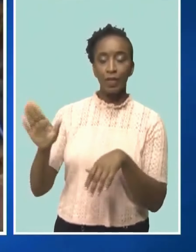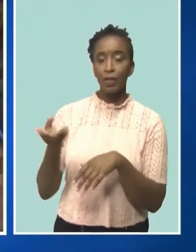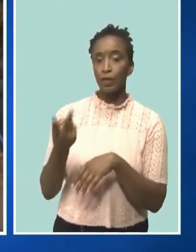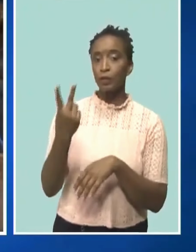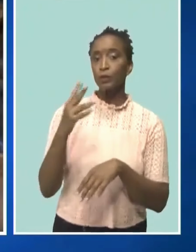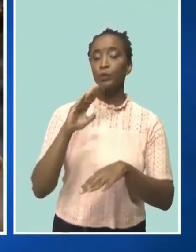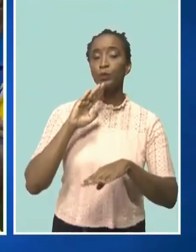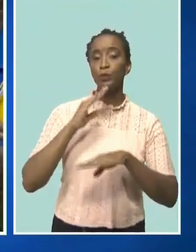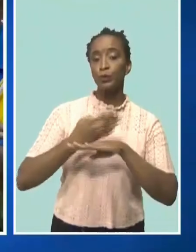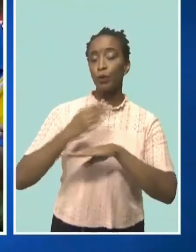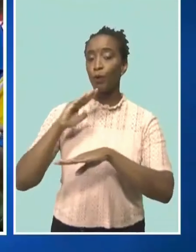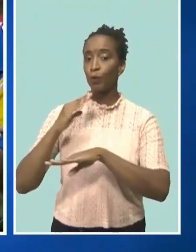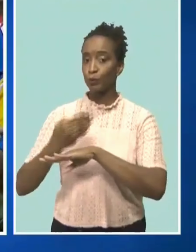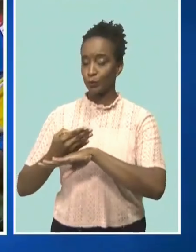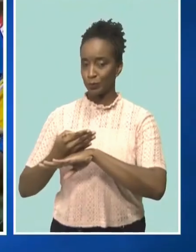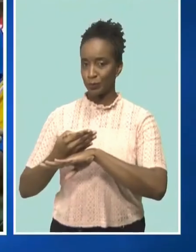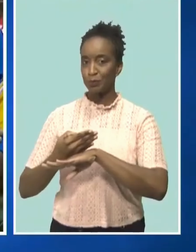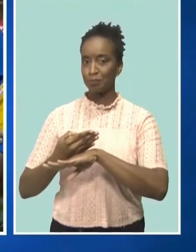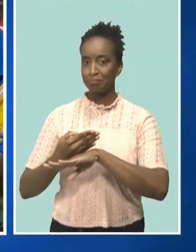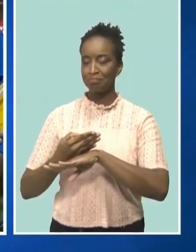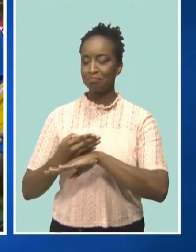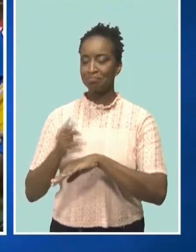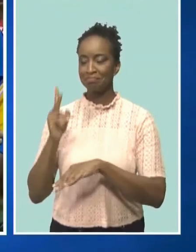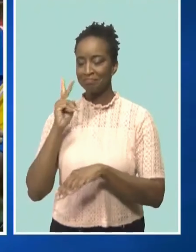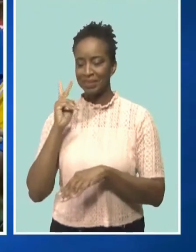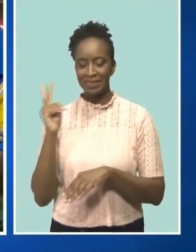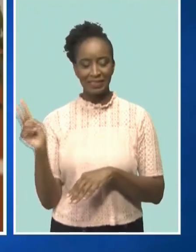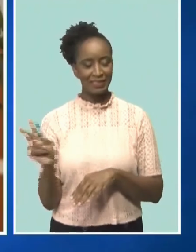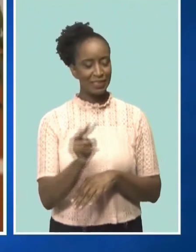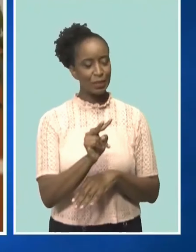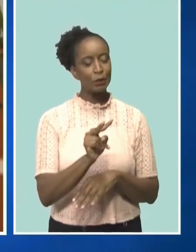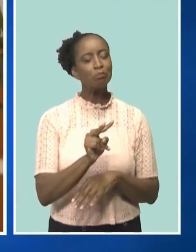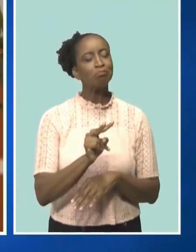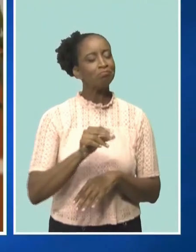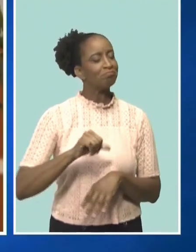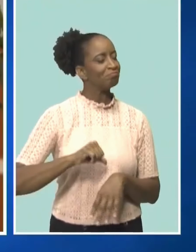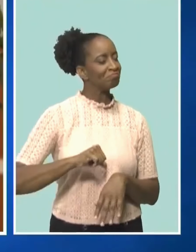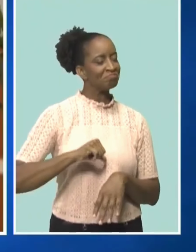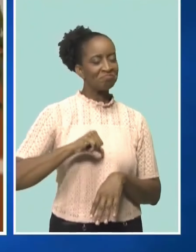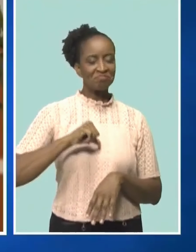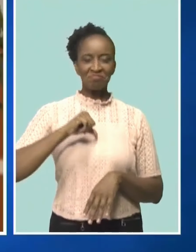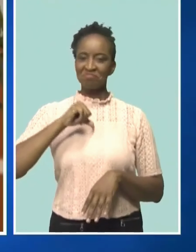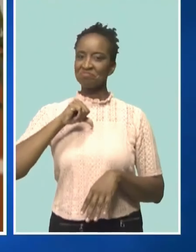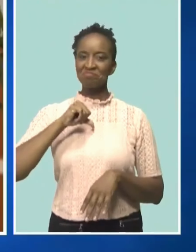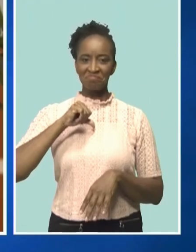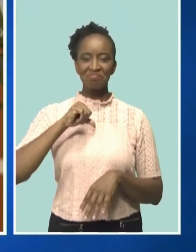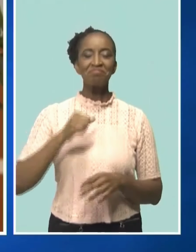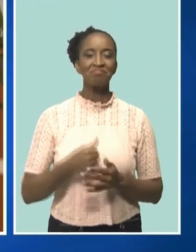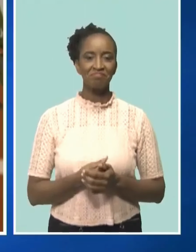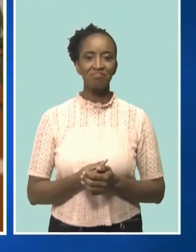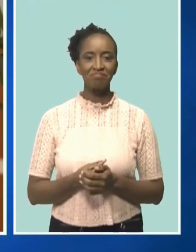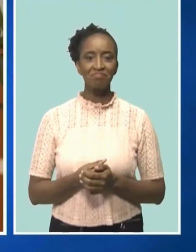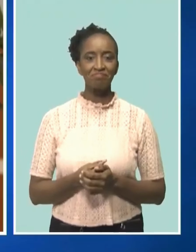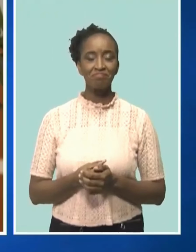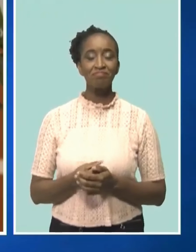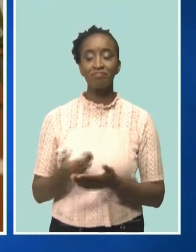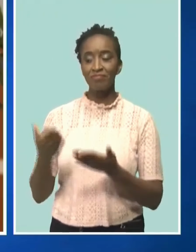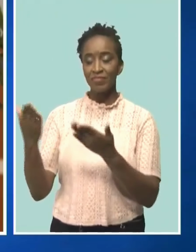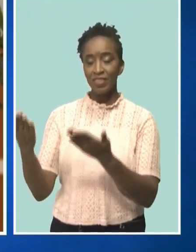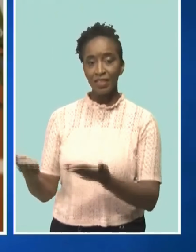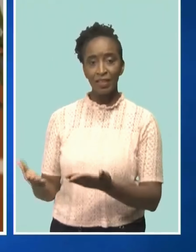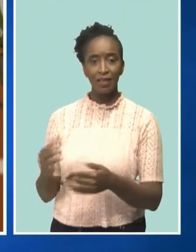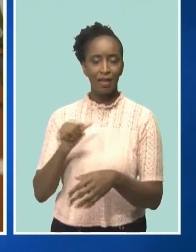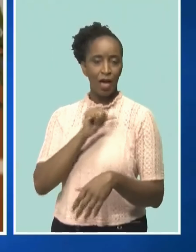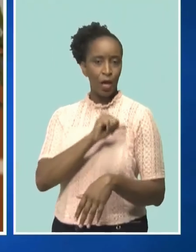and Gabrielle Allen, as his proudest achievements. Rodney's character made him absolutely suitable for